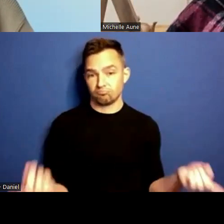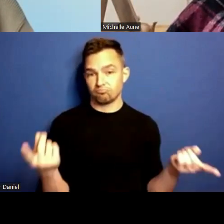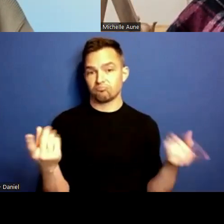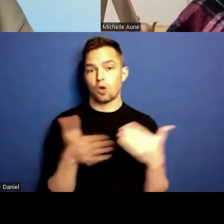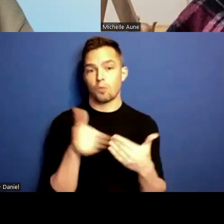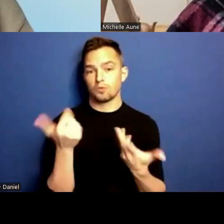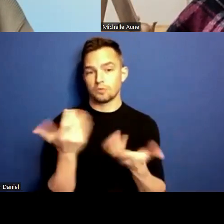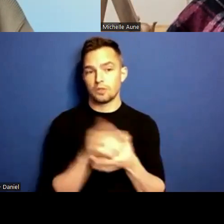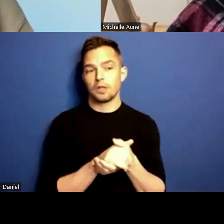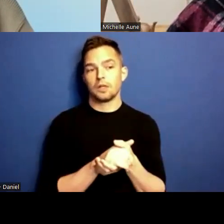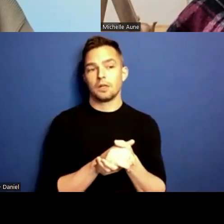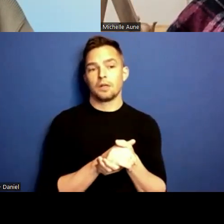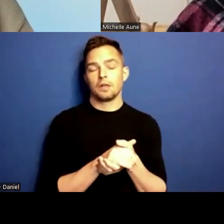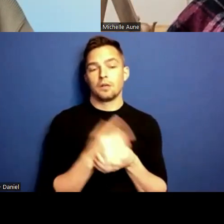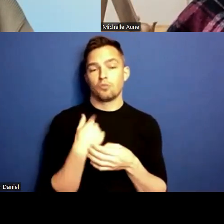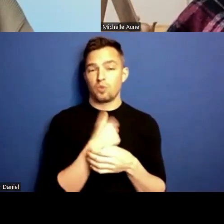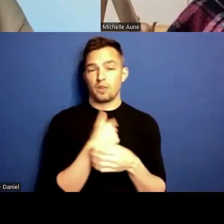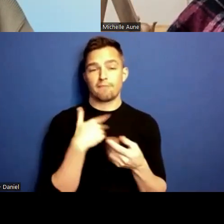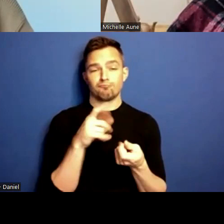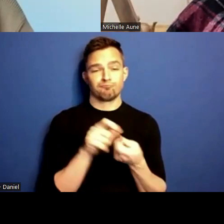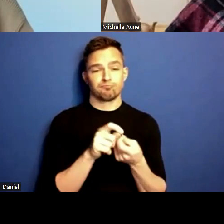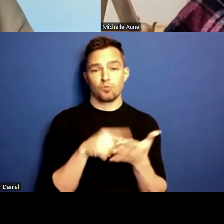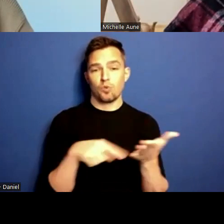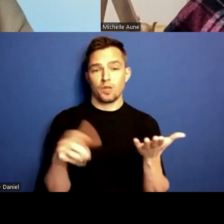we have exactly what we want